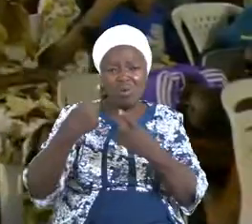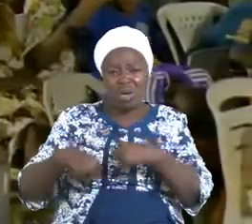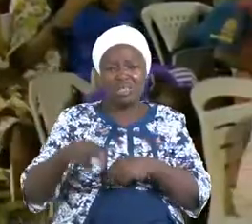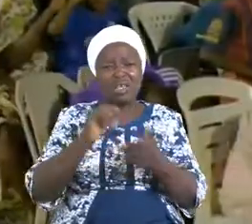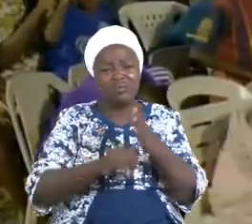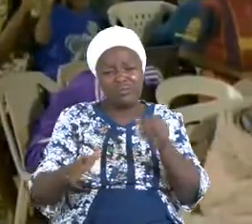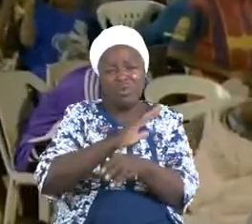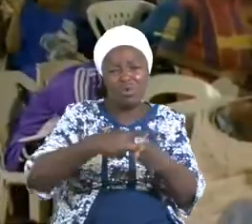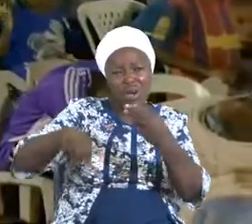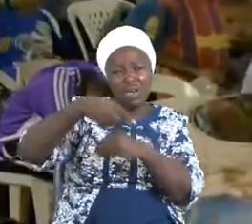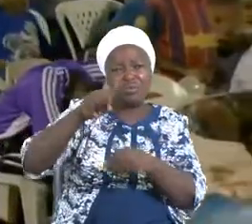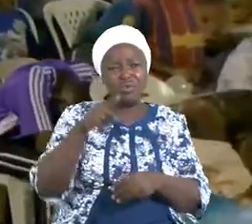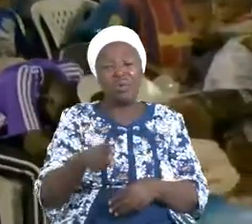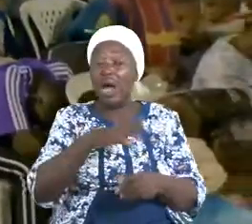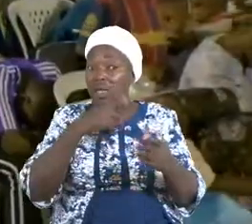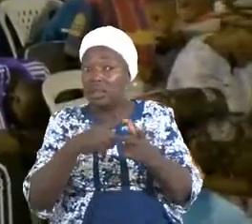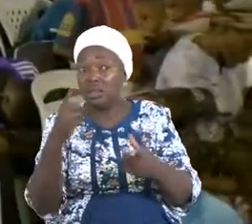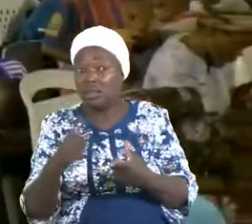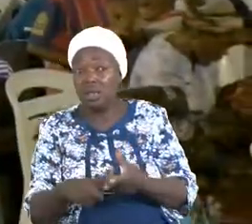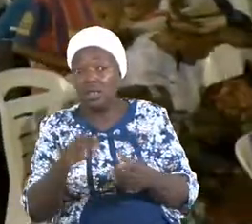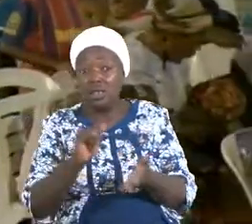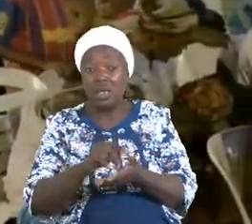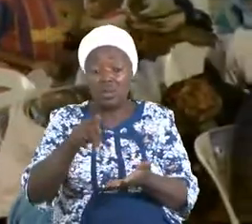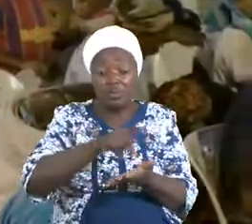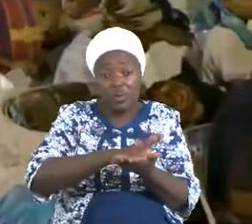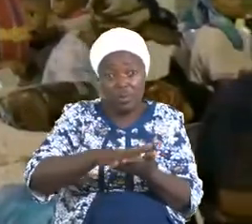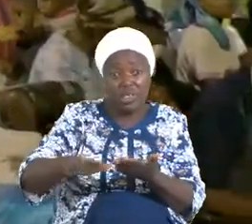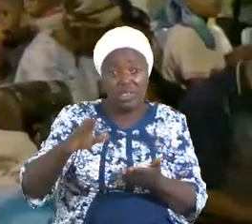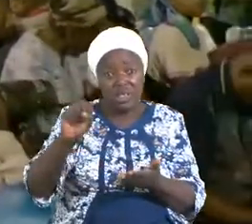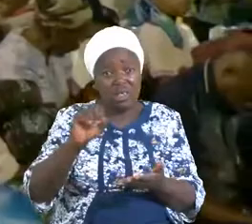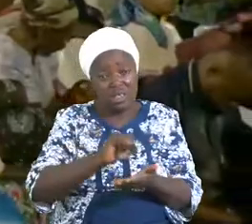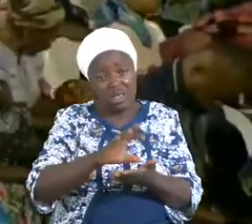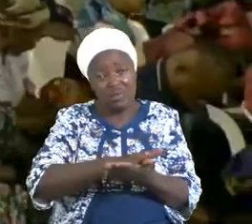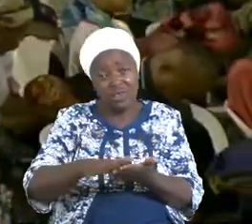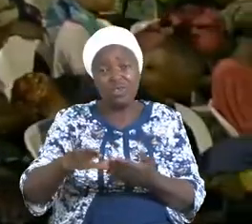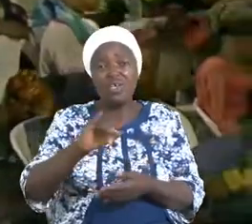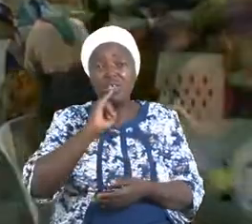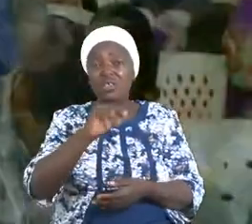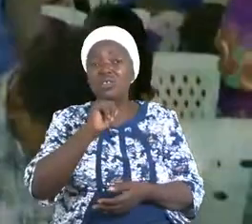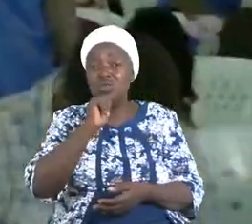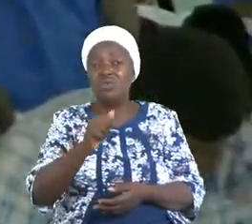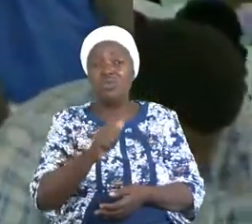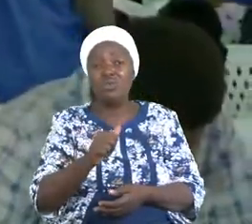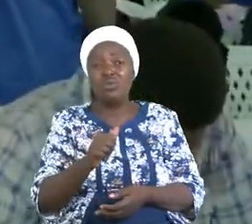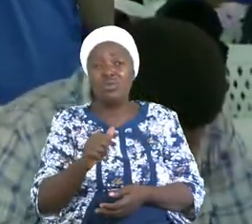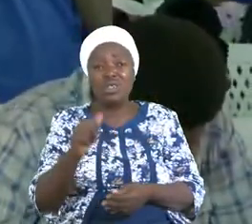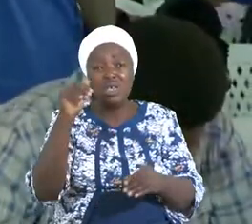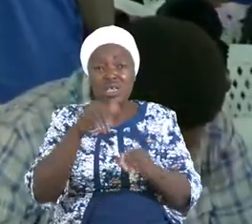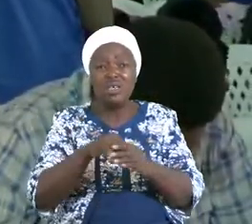and then the purity sanctification is not a